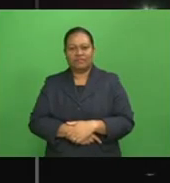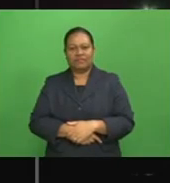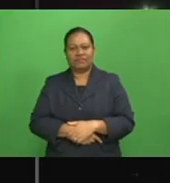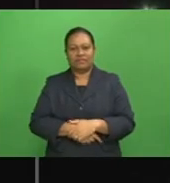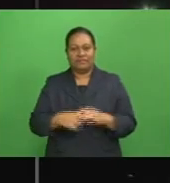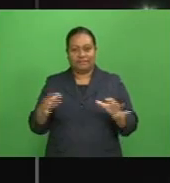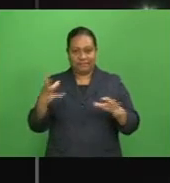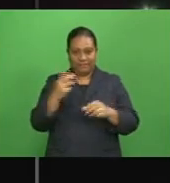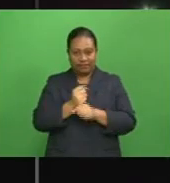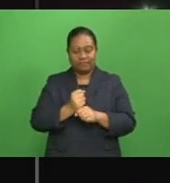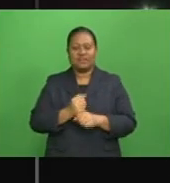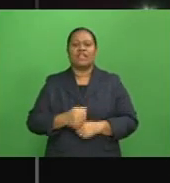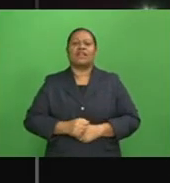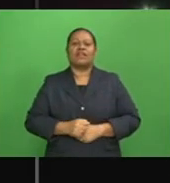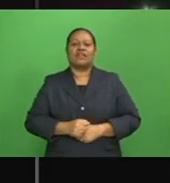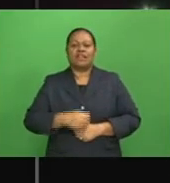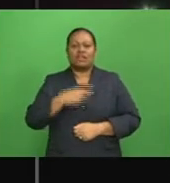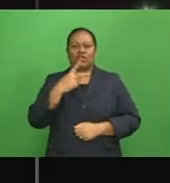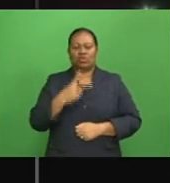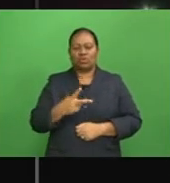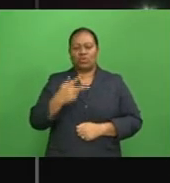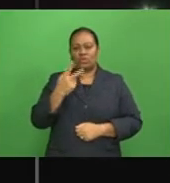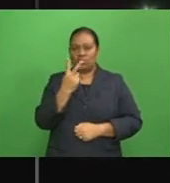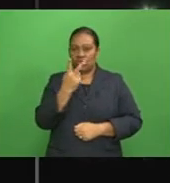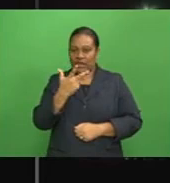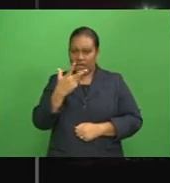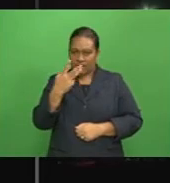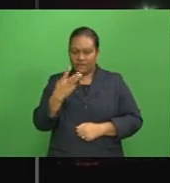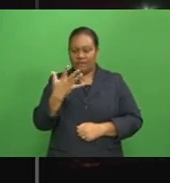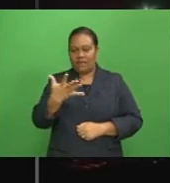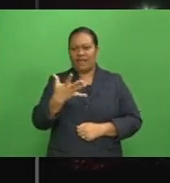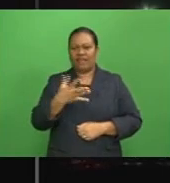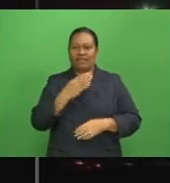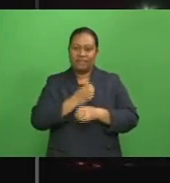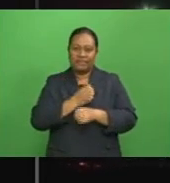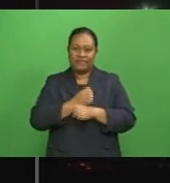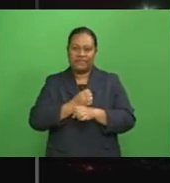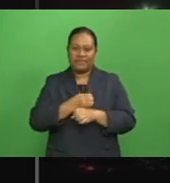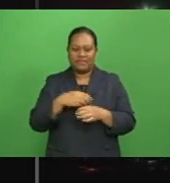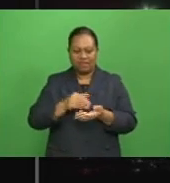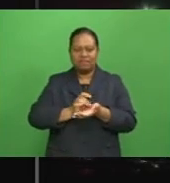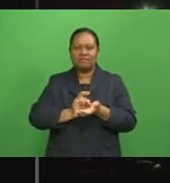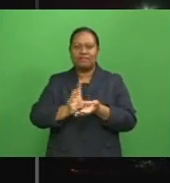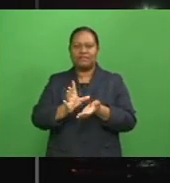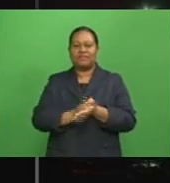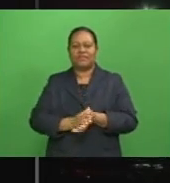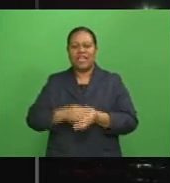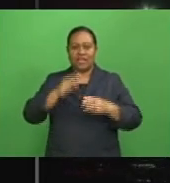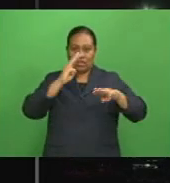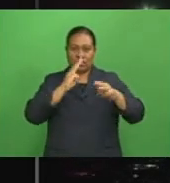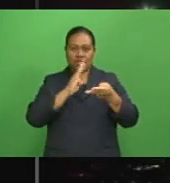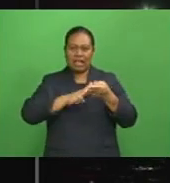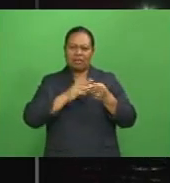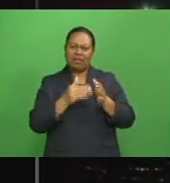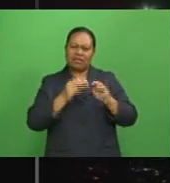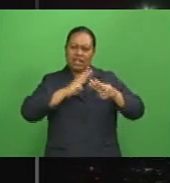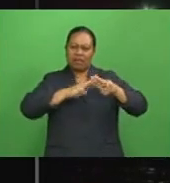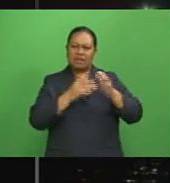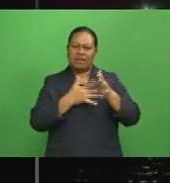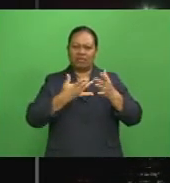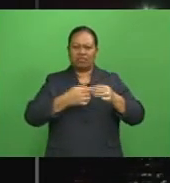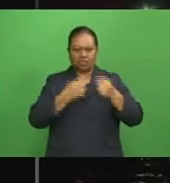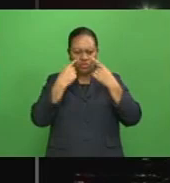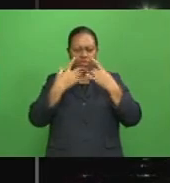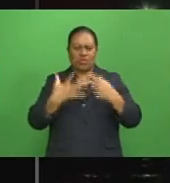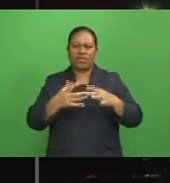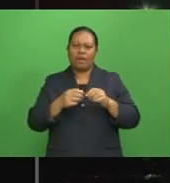Recapping the main stories for tonight, 285 ATS employees terminated. Suspended SODELPA likely to advertise General